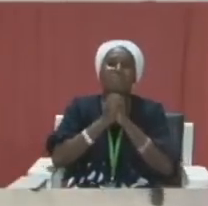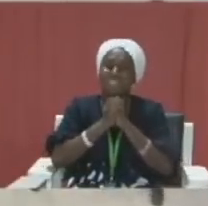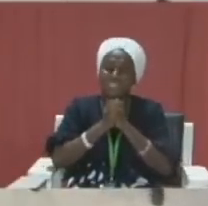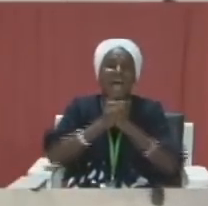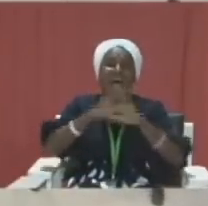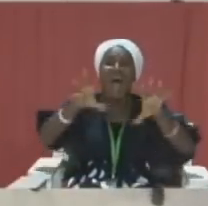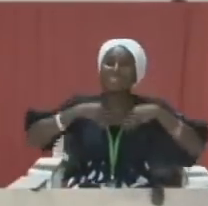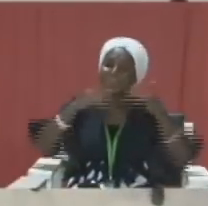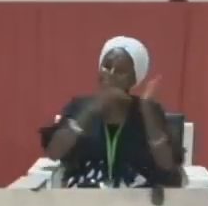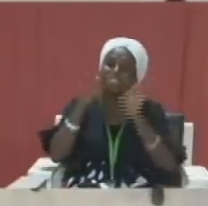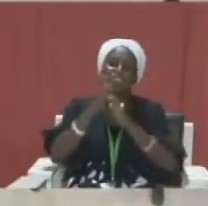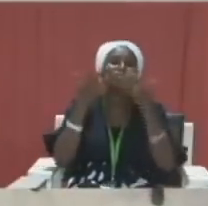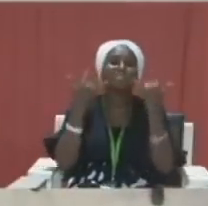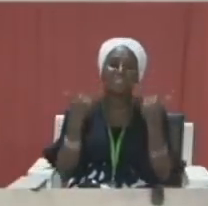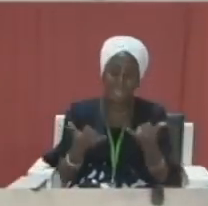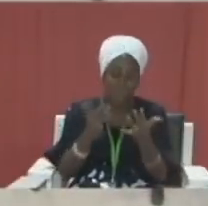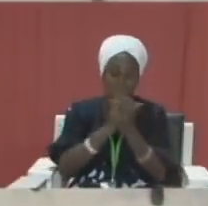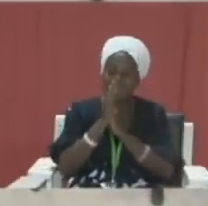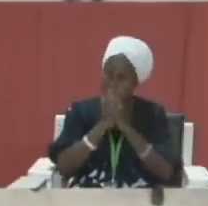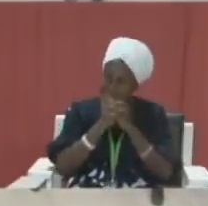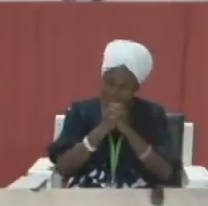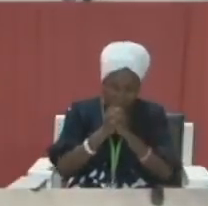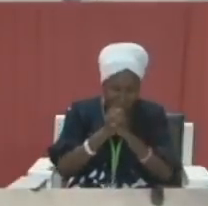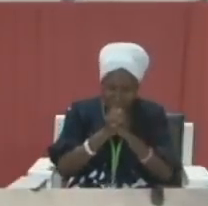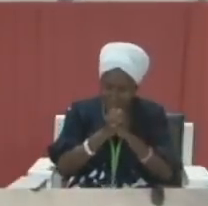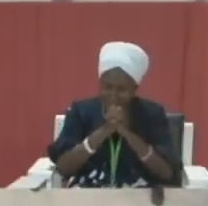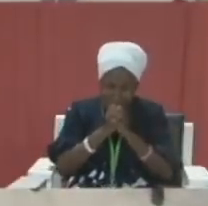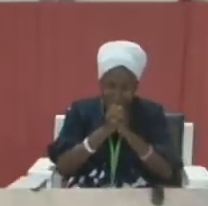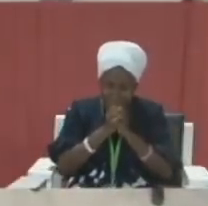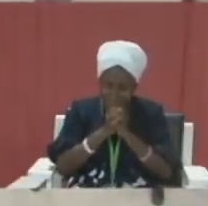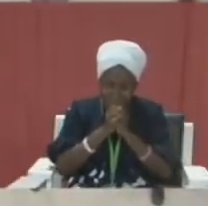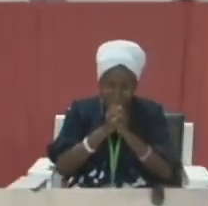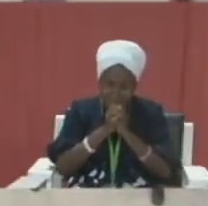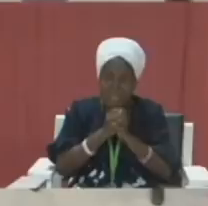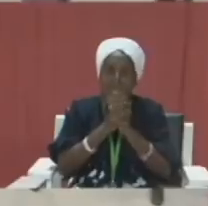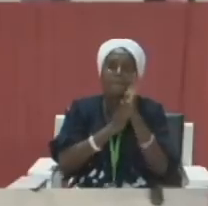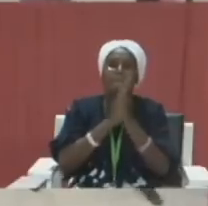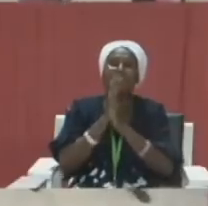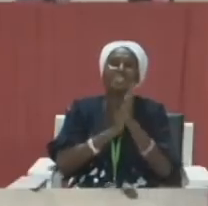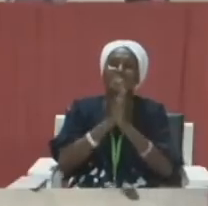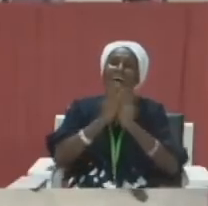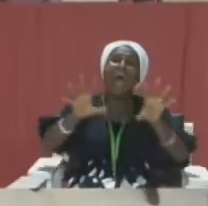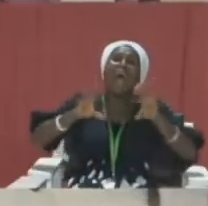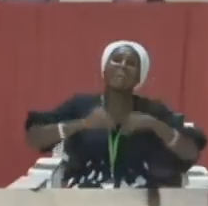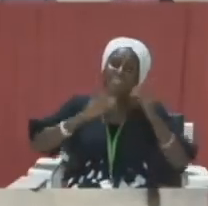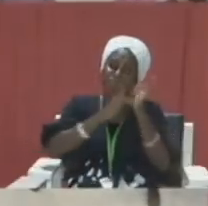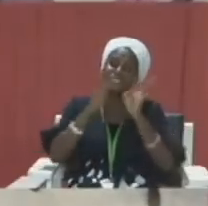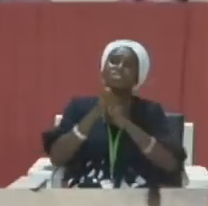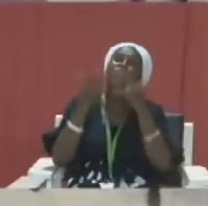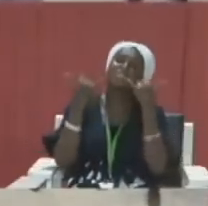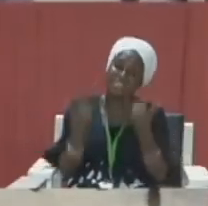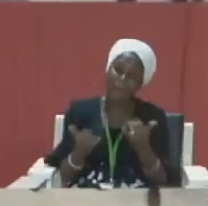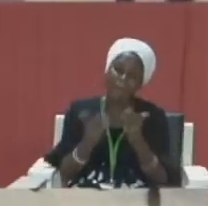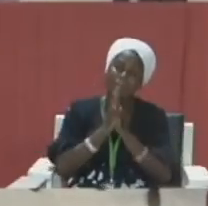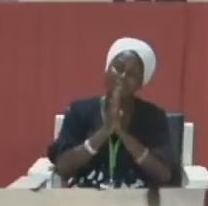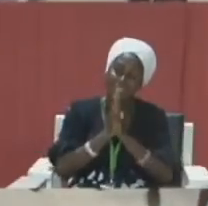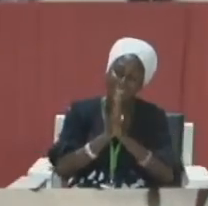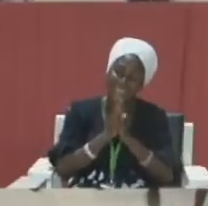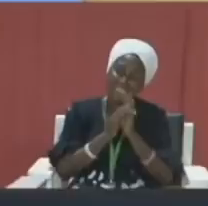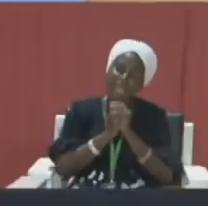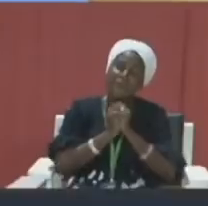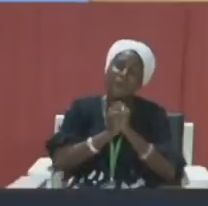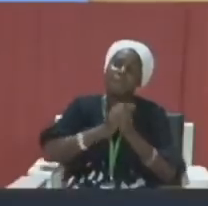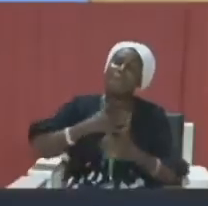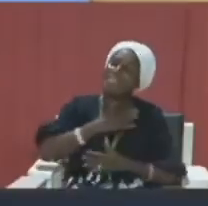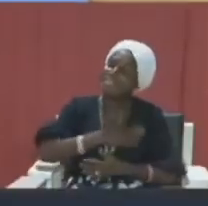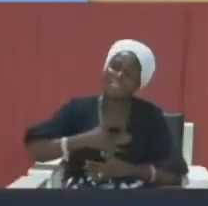far. I see you coming. Find your way through. We are waiting for you. Just keep coming. Just keep coming. It's time